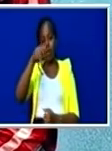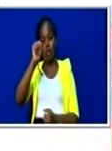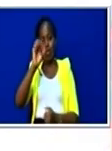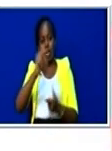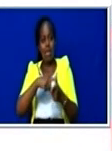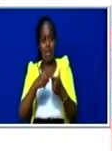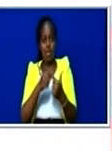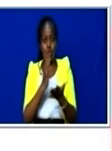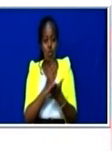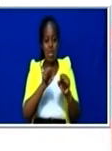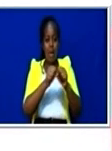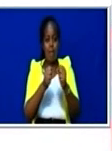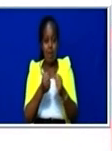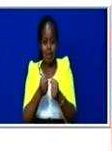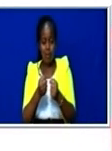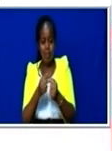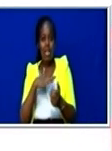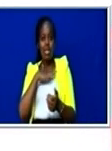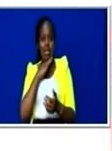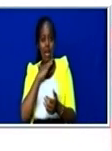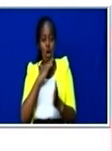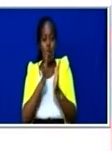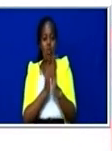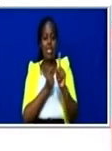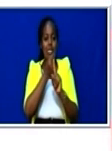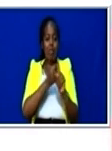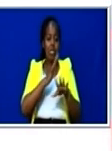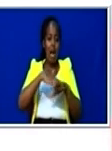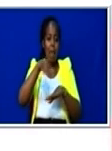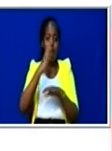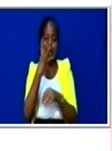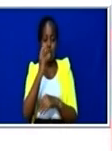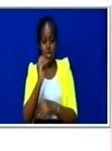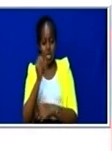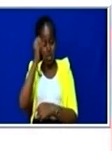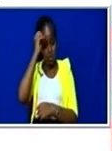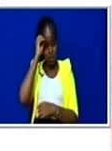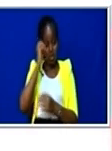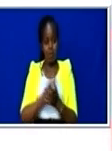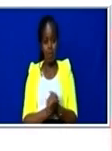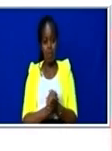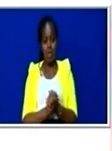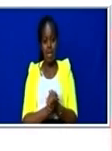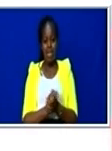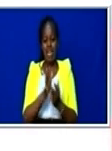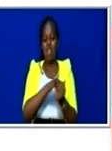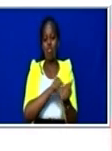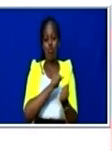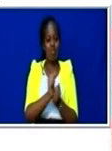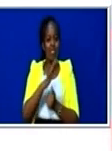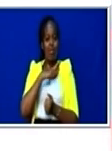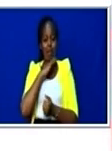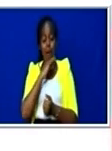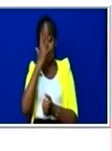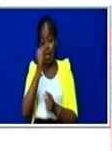are denatured by temperatures above 40 degrees centigrade. they are denatured, they are destroyed Yes. by